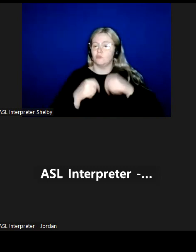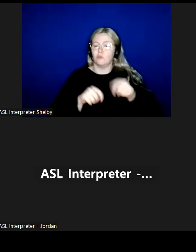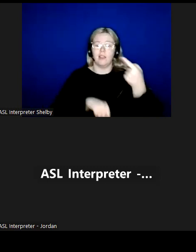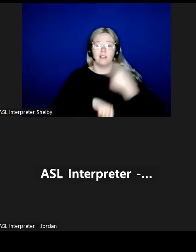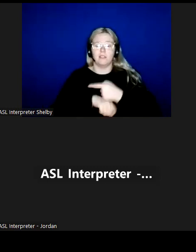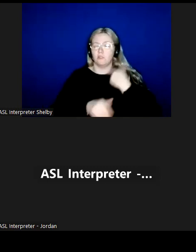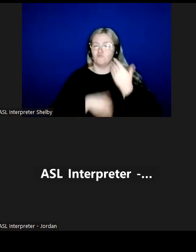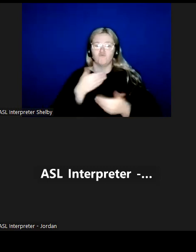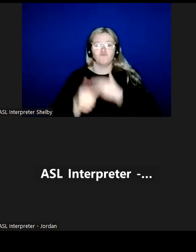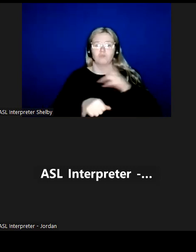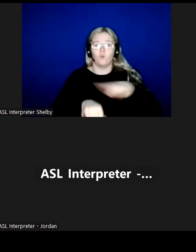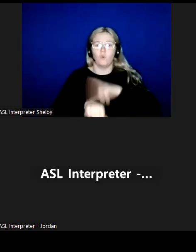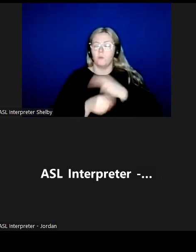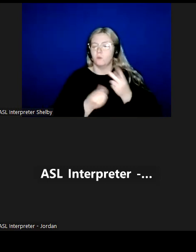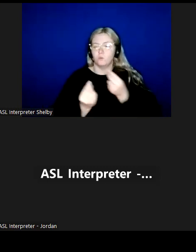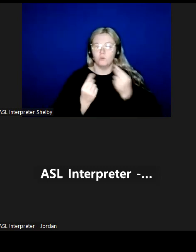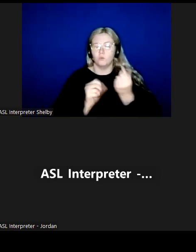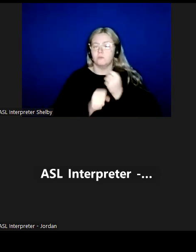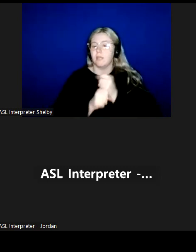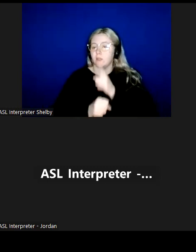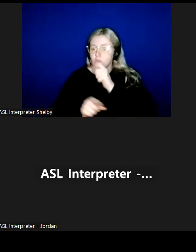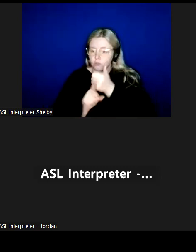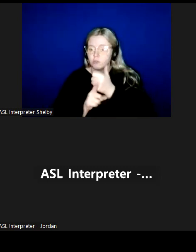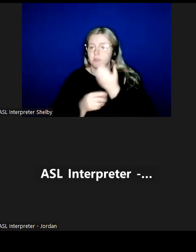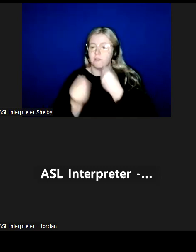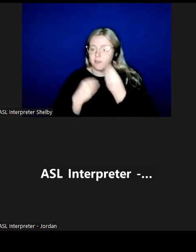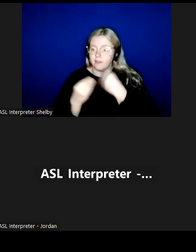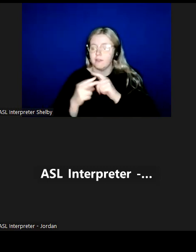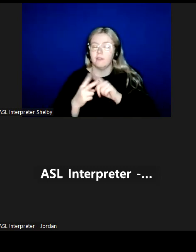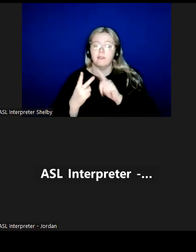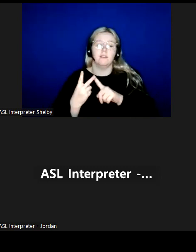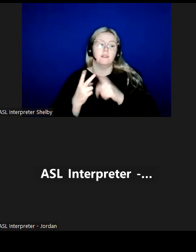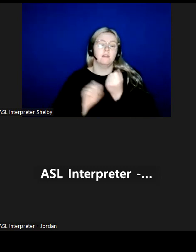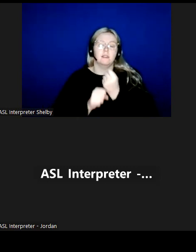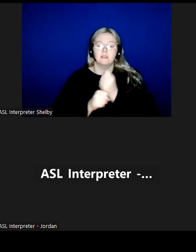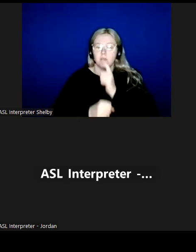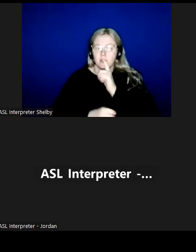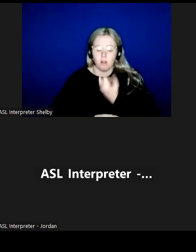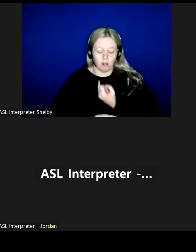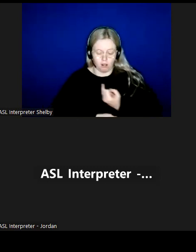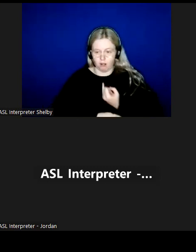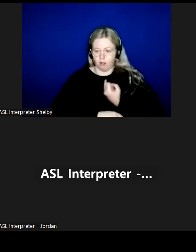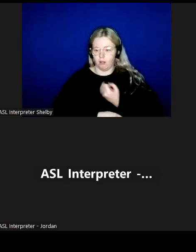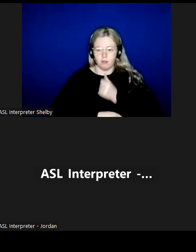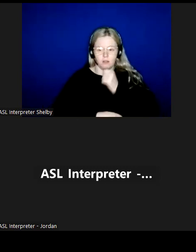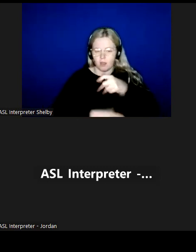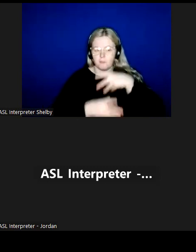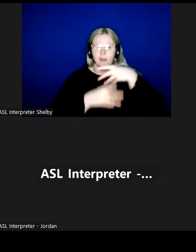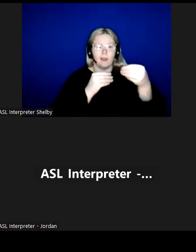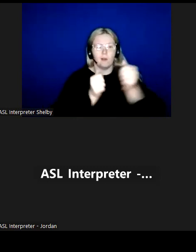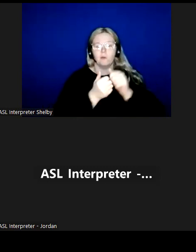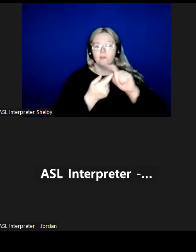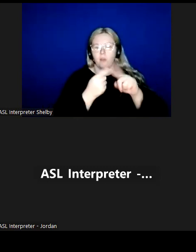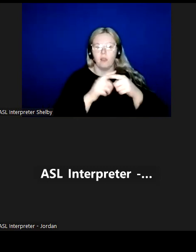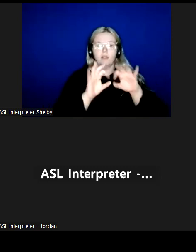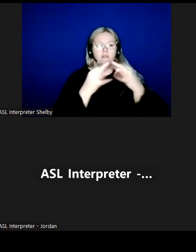can, making sure you're eating, making sure you're not isolating yourself. Those are